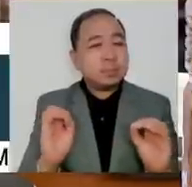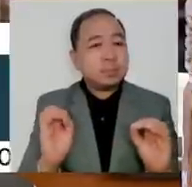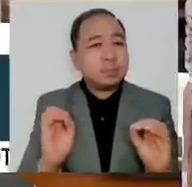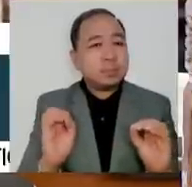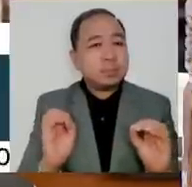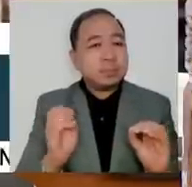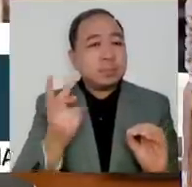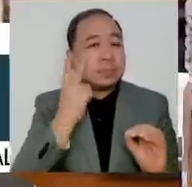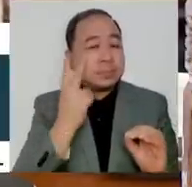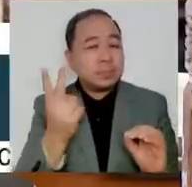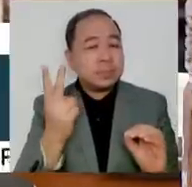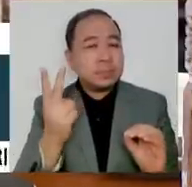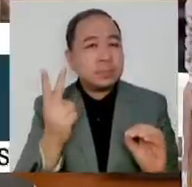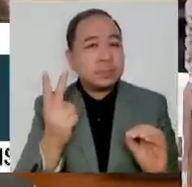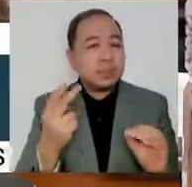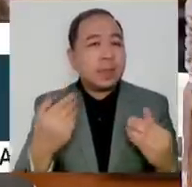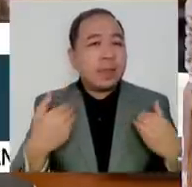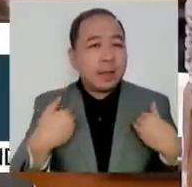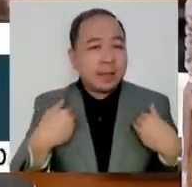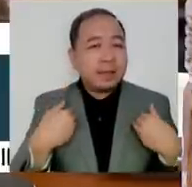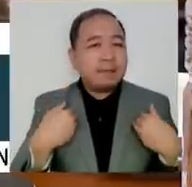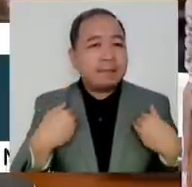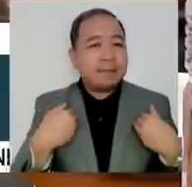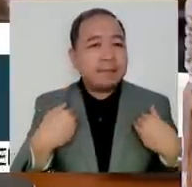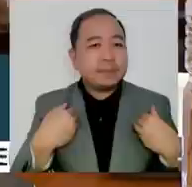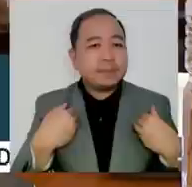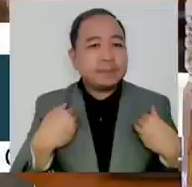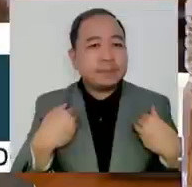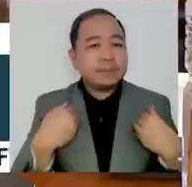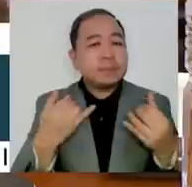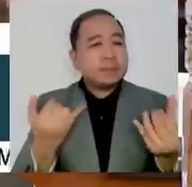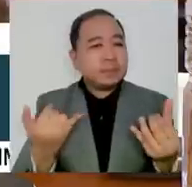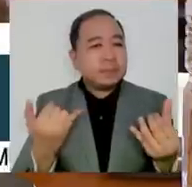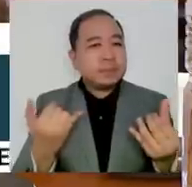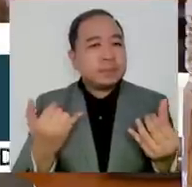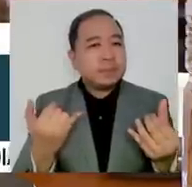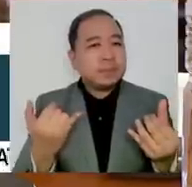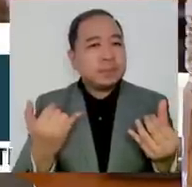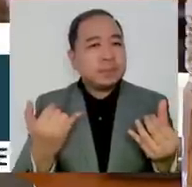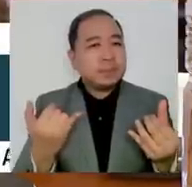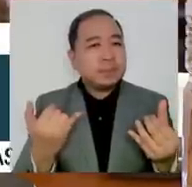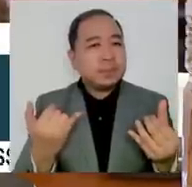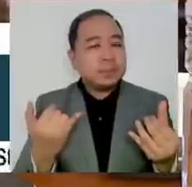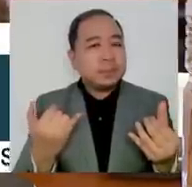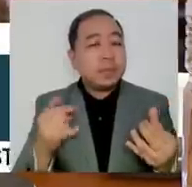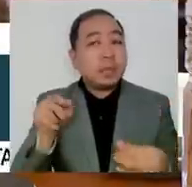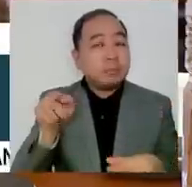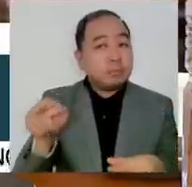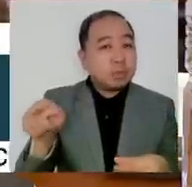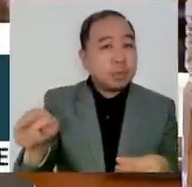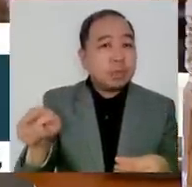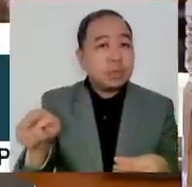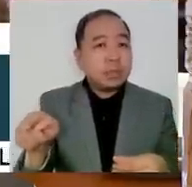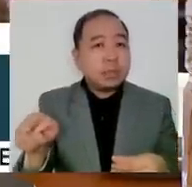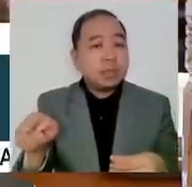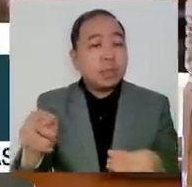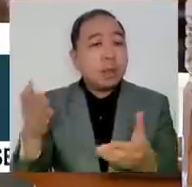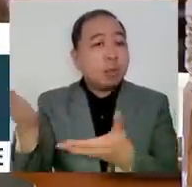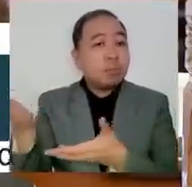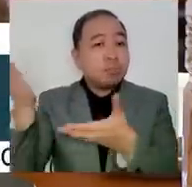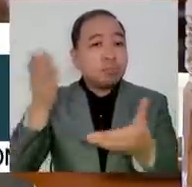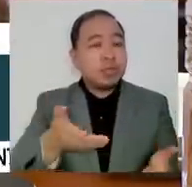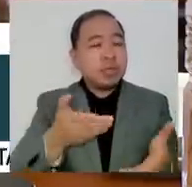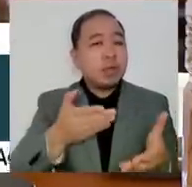po tayo sa fiskalya at sa prosecution. Minsan, ang fiskal pa mismo ang magdadala ng papel